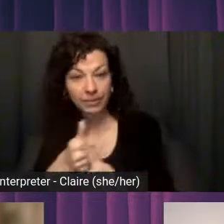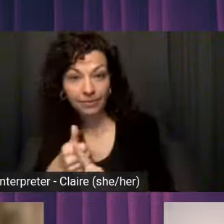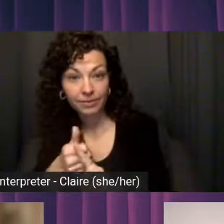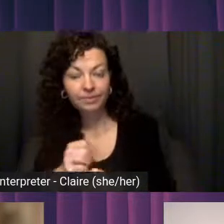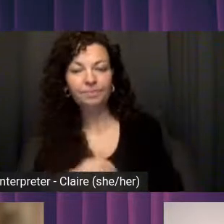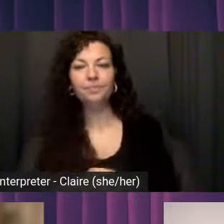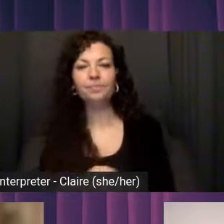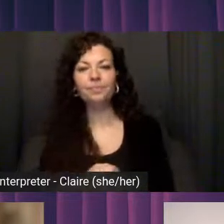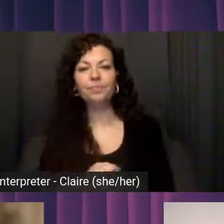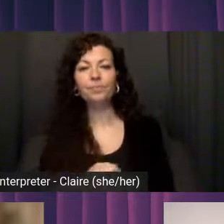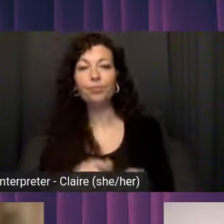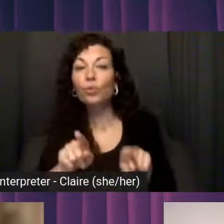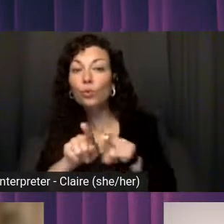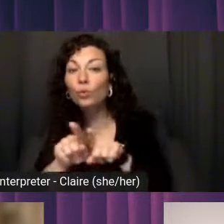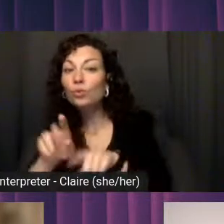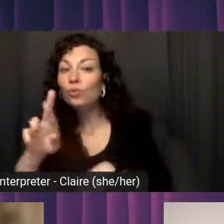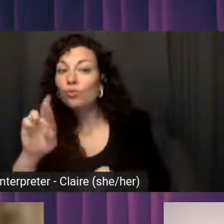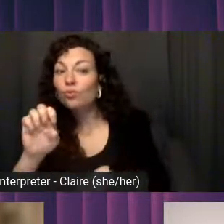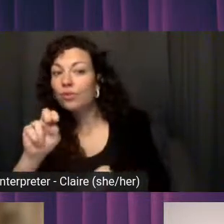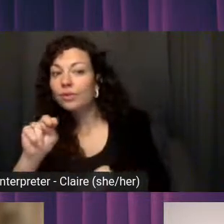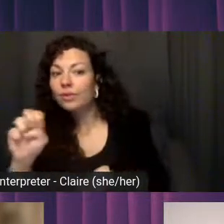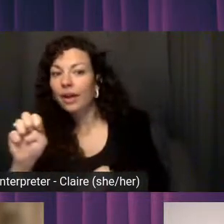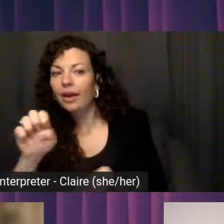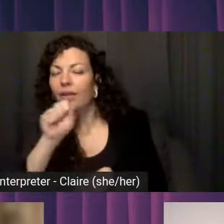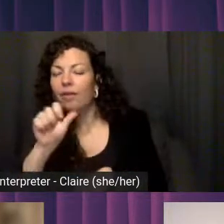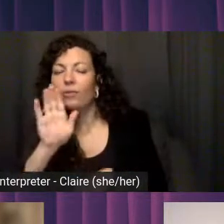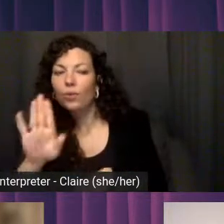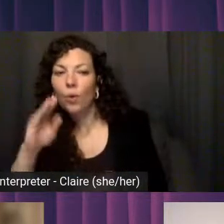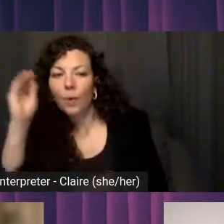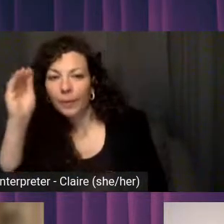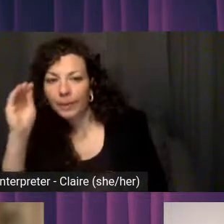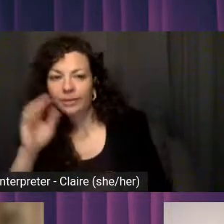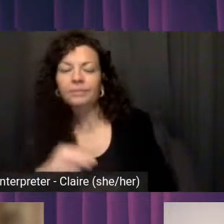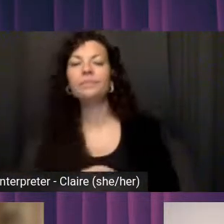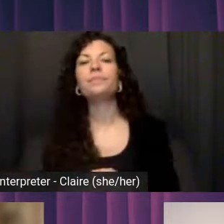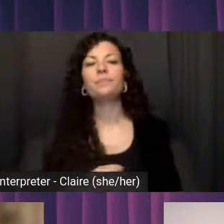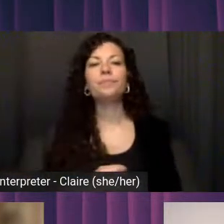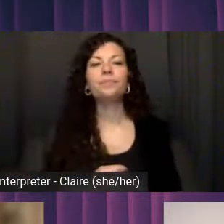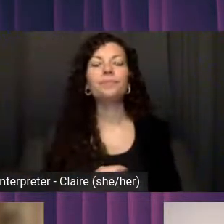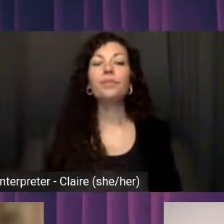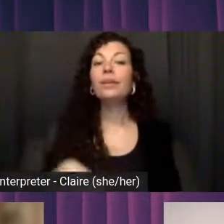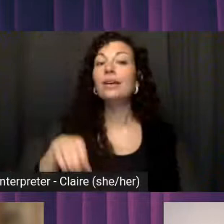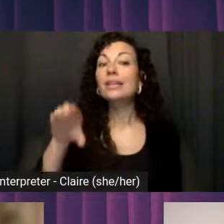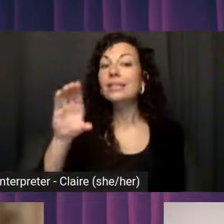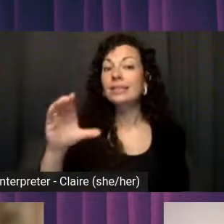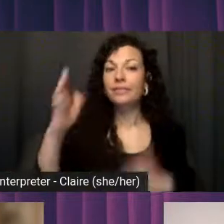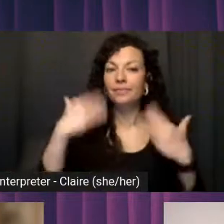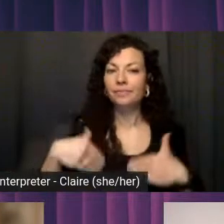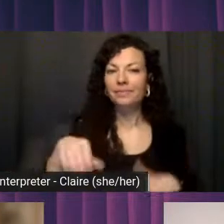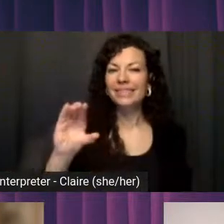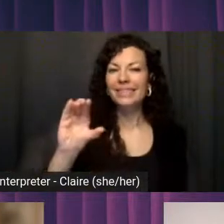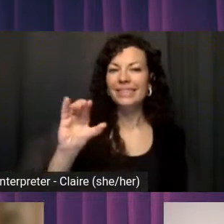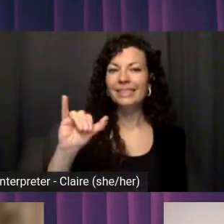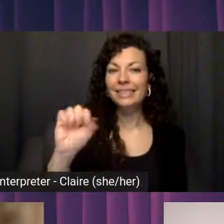like to come in here, but you know, cisgender is someone whose sex assigned at birth matches their gender identity.